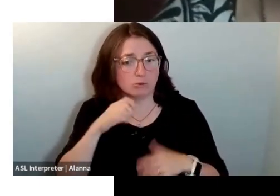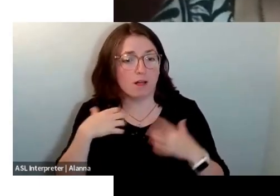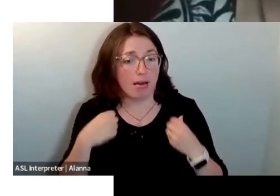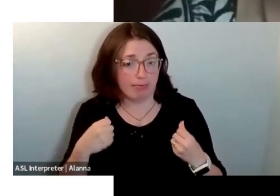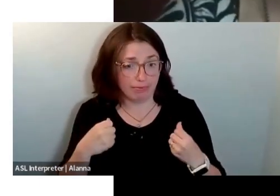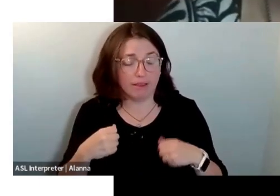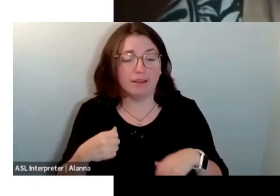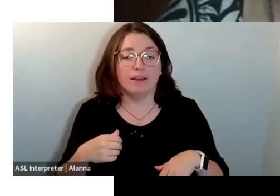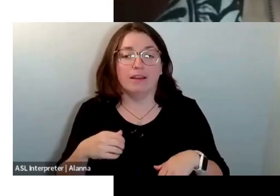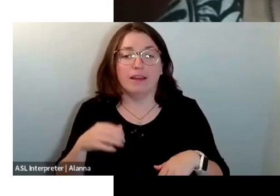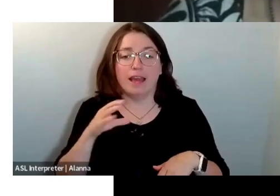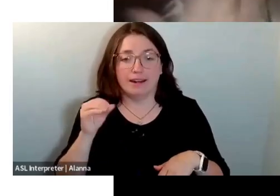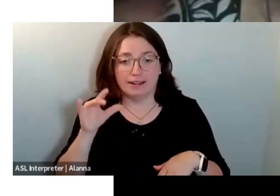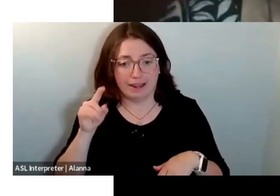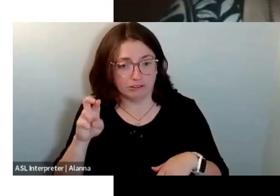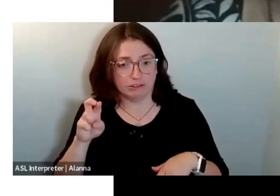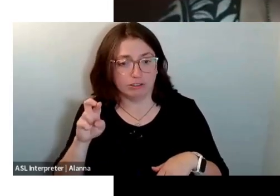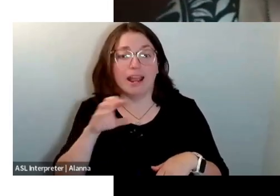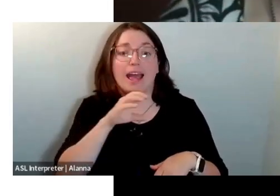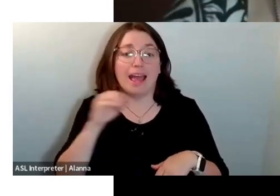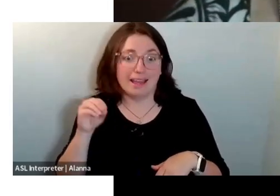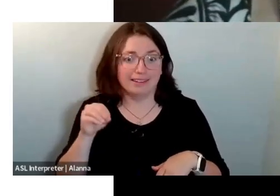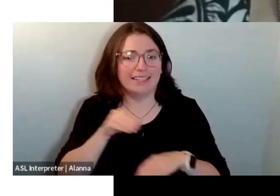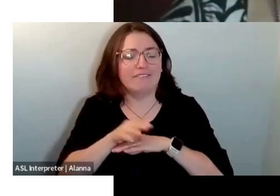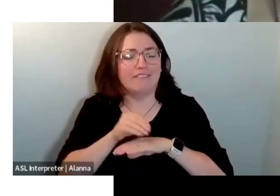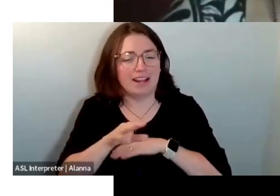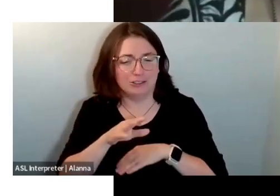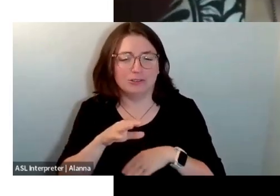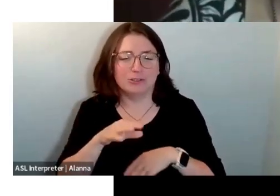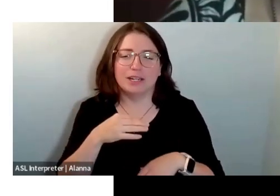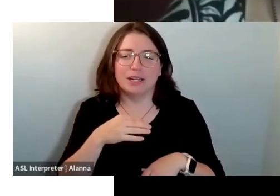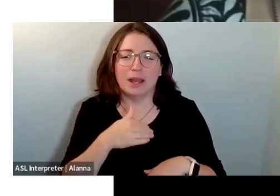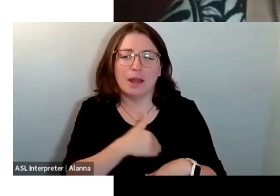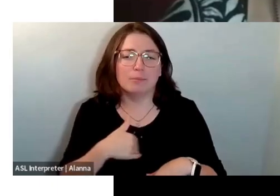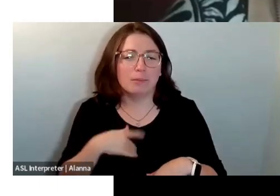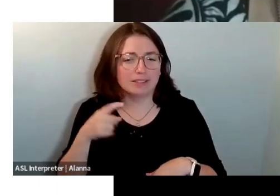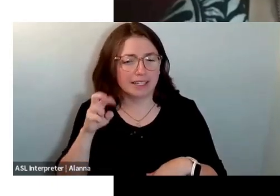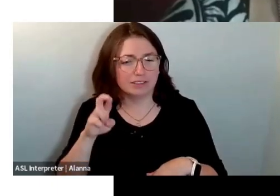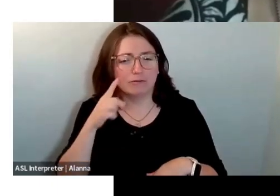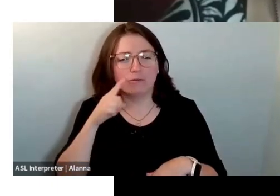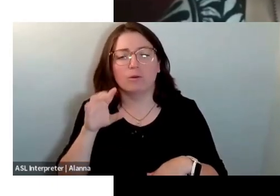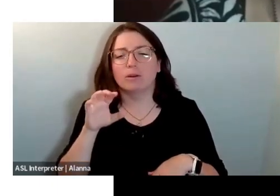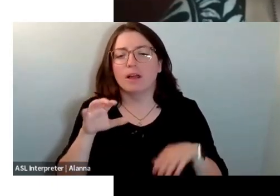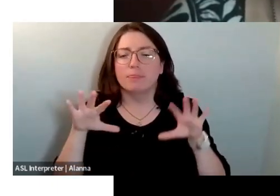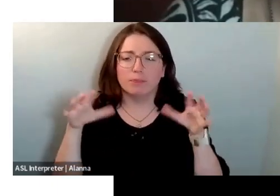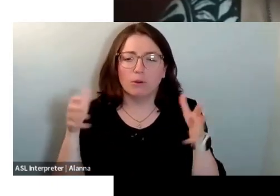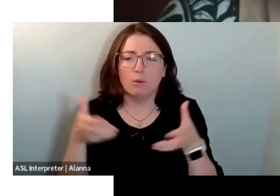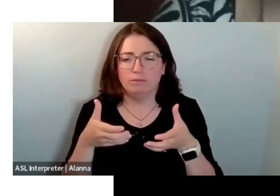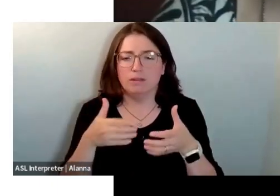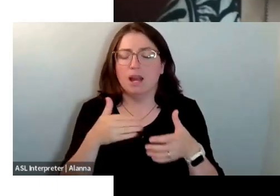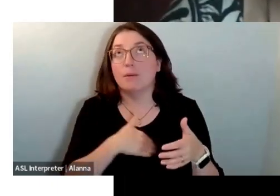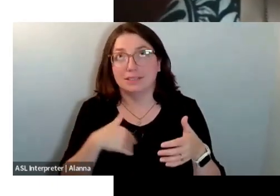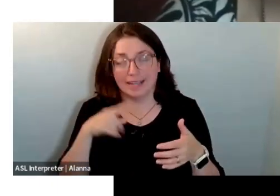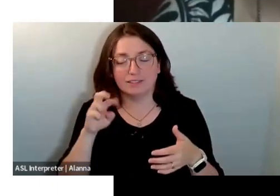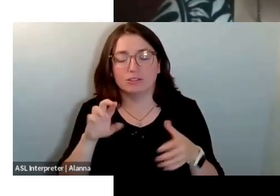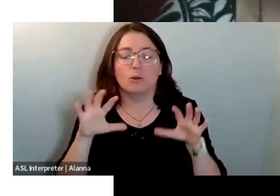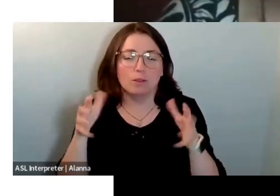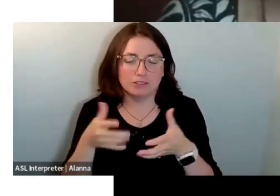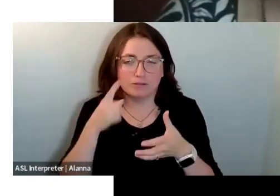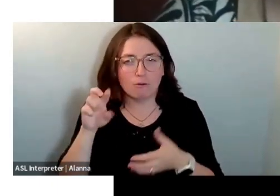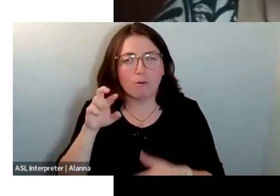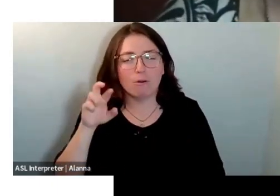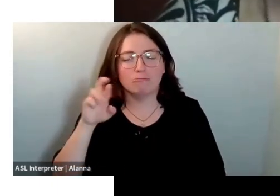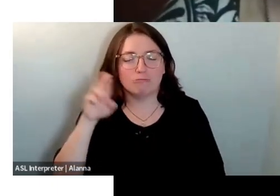Cancer Coalition of Rochester. And she consults at the Pluta Breast Center's Sexual Wellness Clinic. So she's just a bit